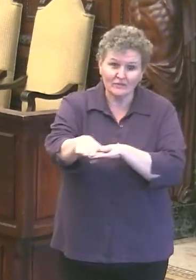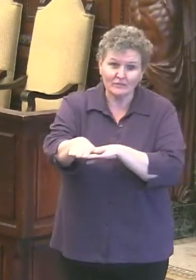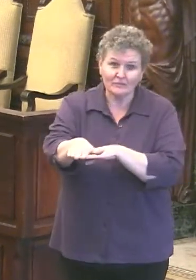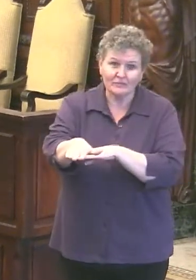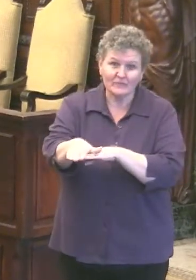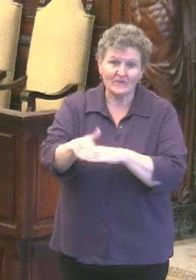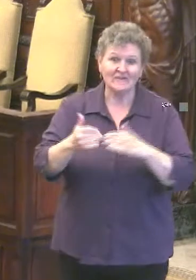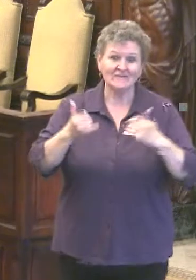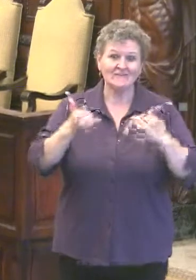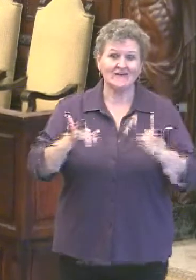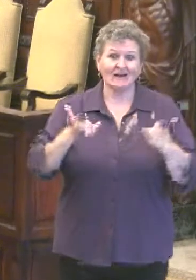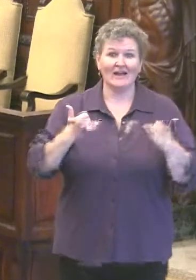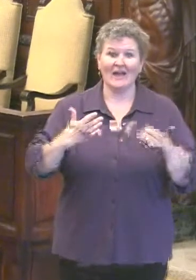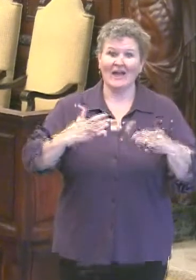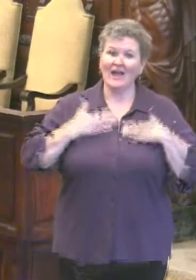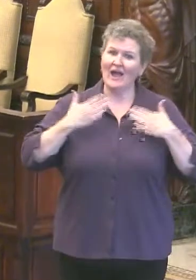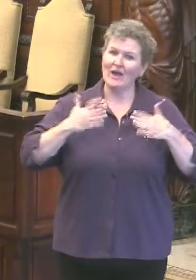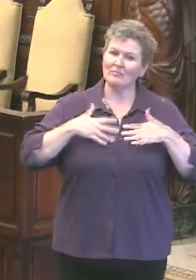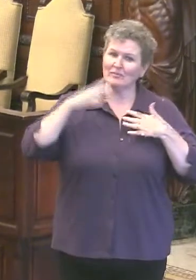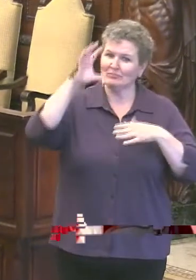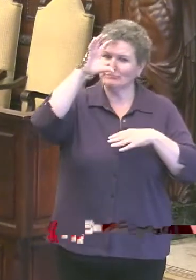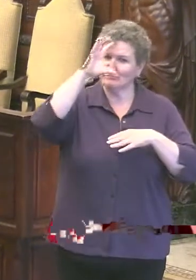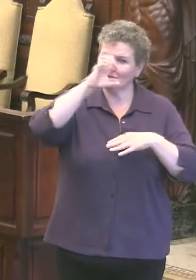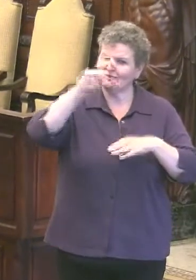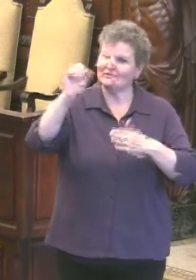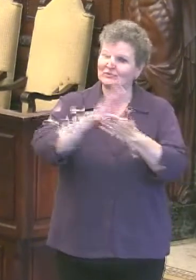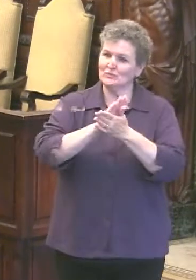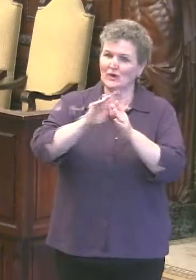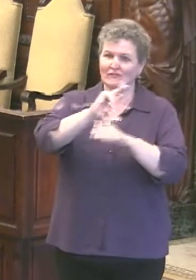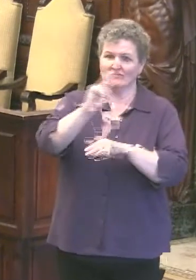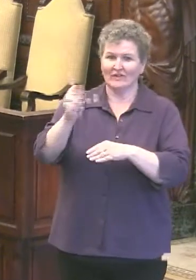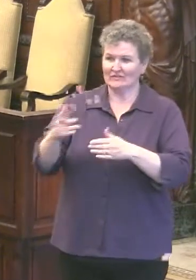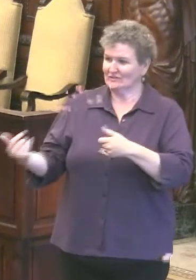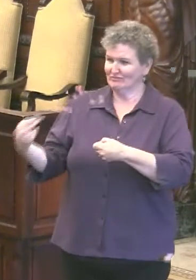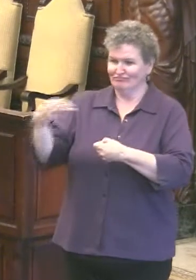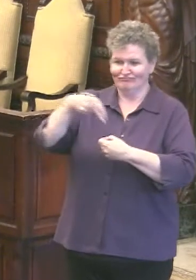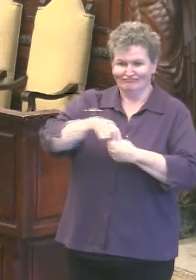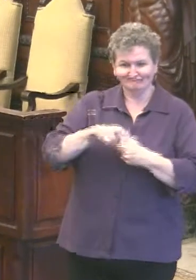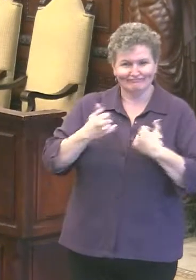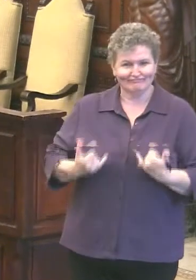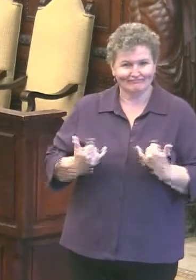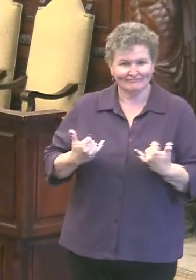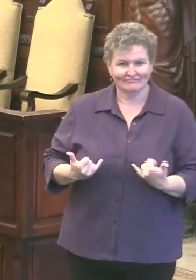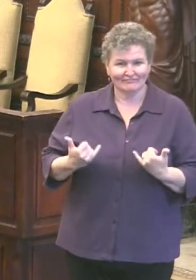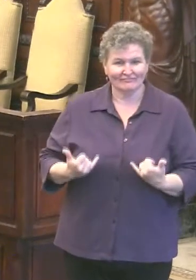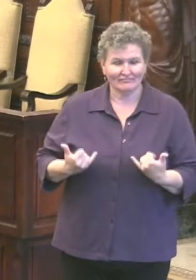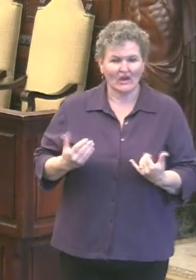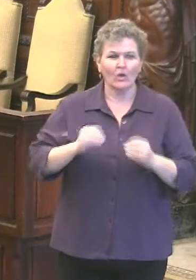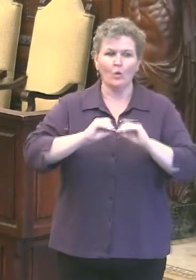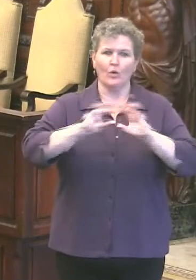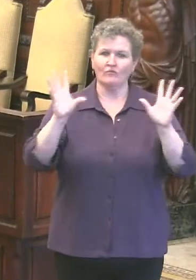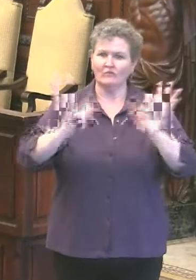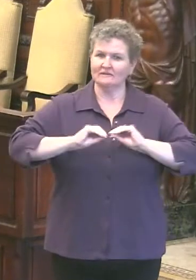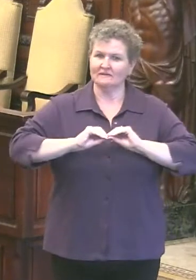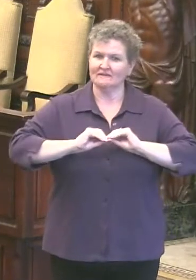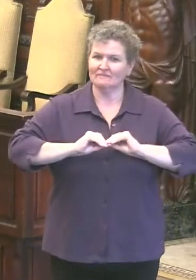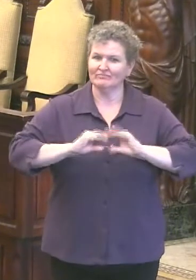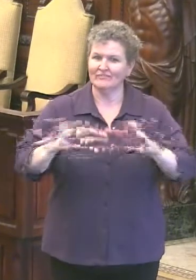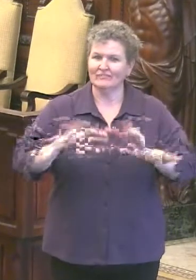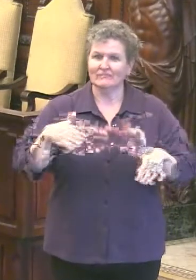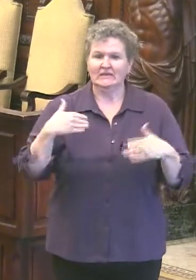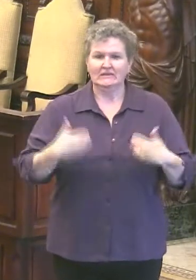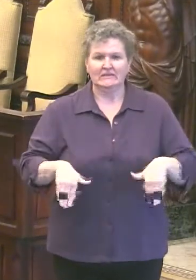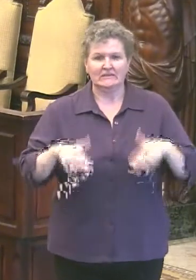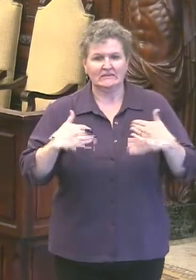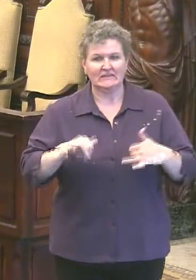Joined by Dr. William Hite, Superintendent of the School District. Throughout this pandemic, Dr. Hite and his leadership, as well as hundreds of